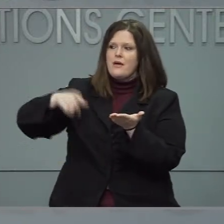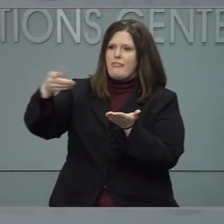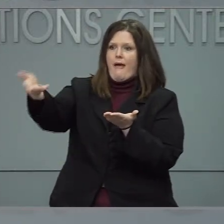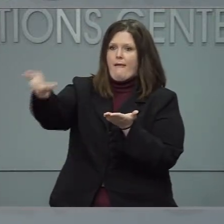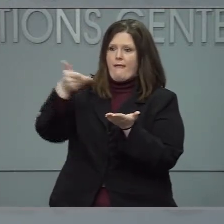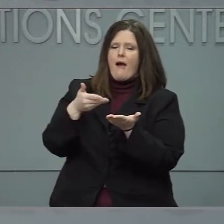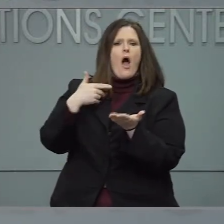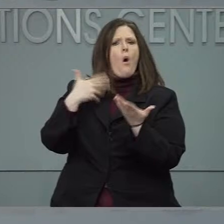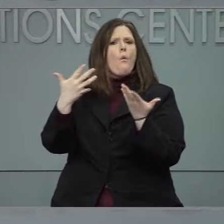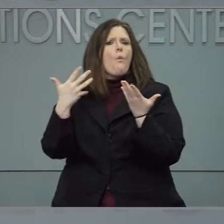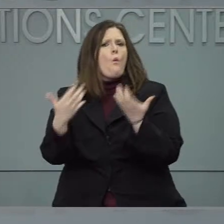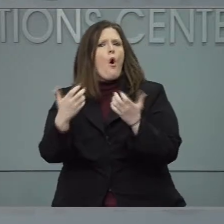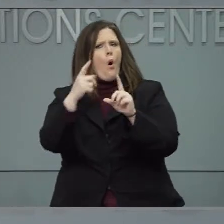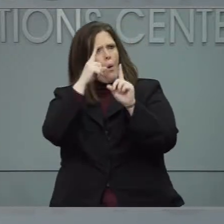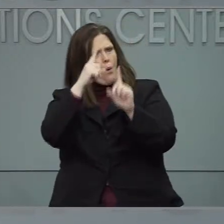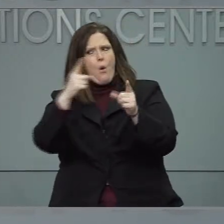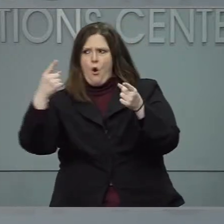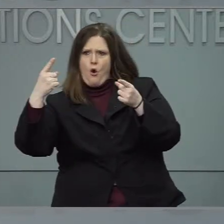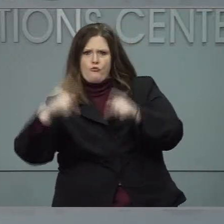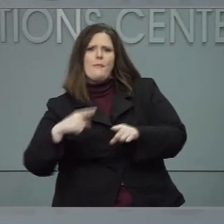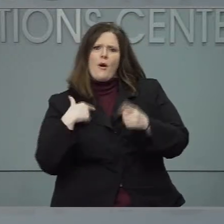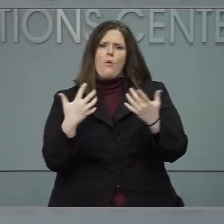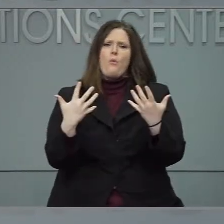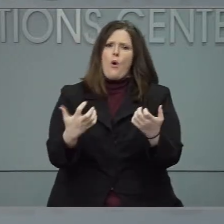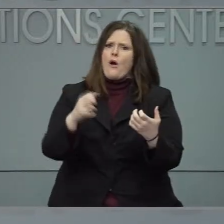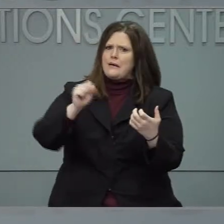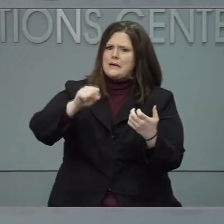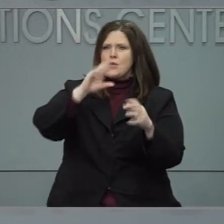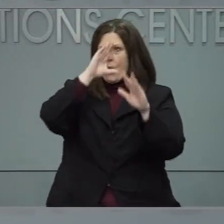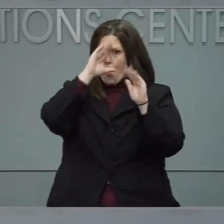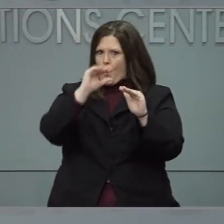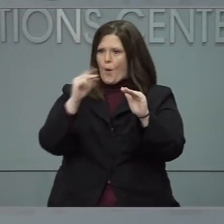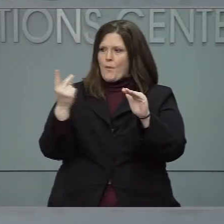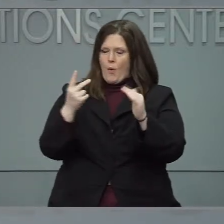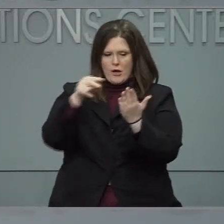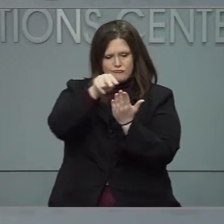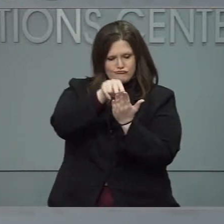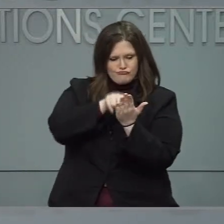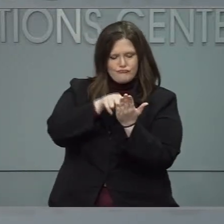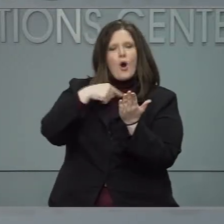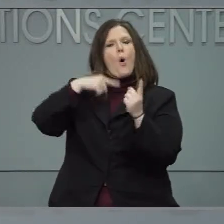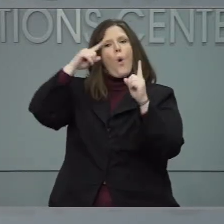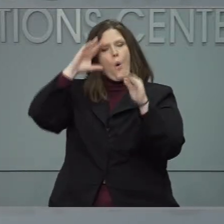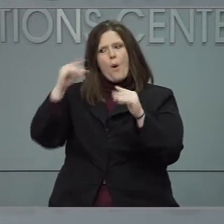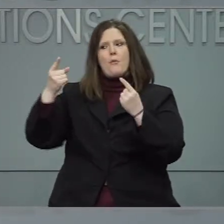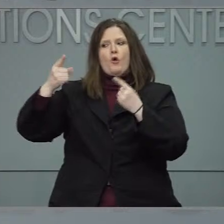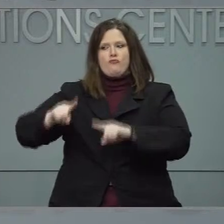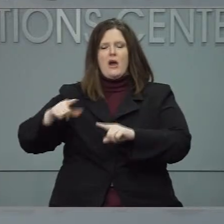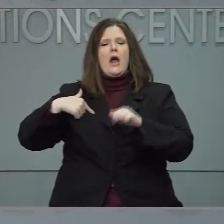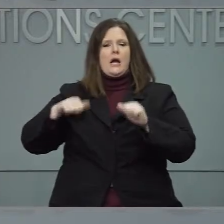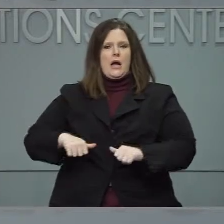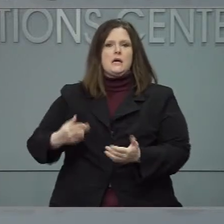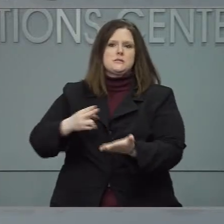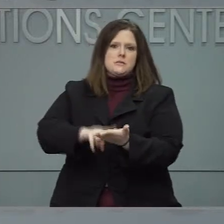reach agreement on this issue and hope we can soon. Next question, please.